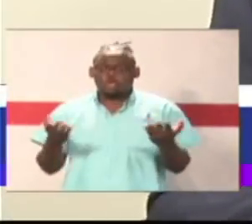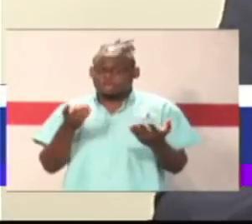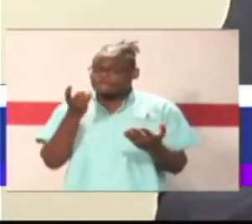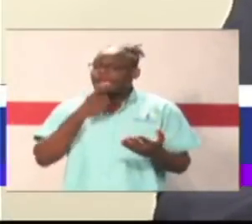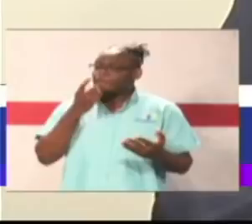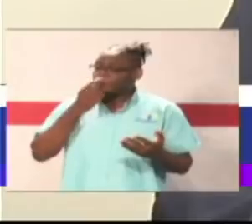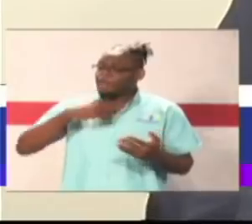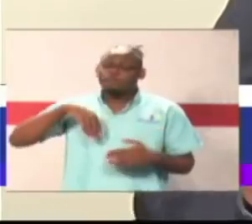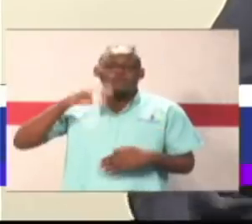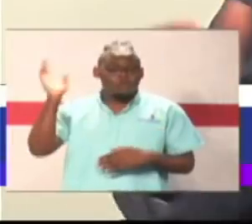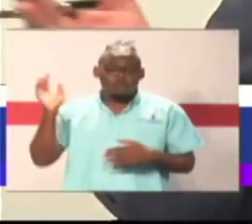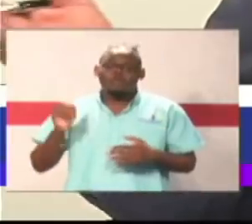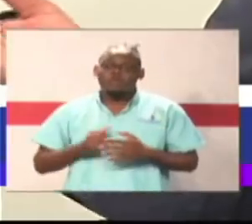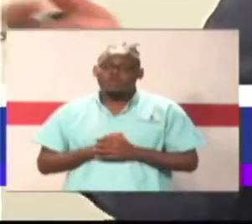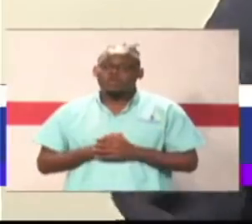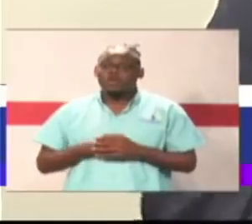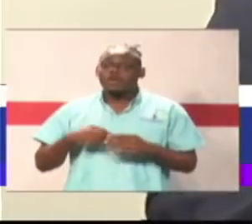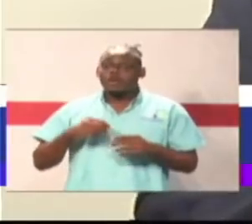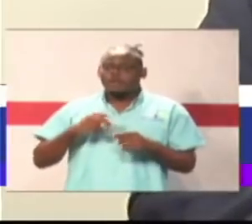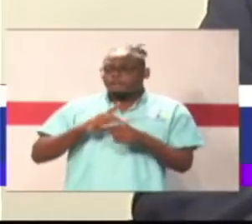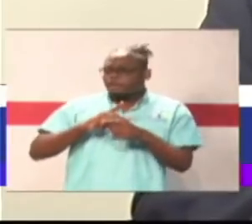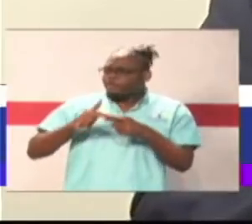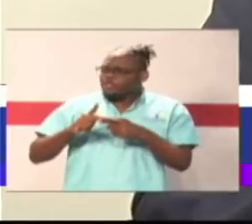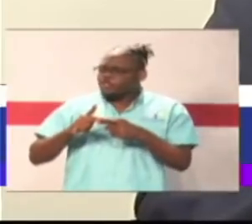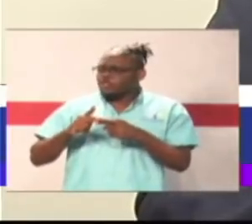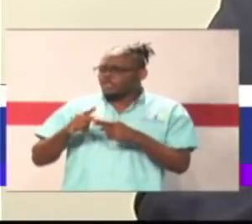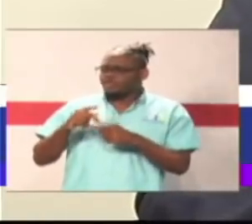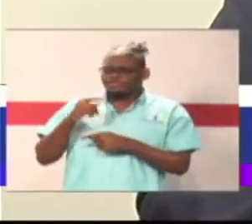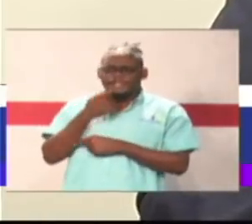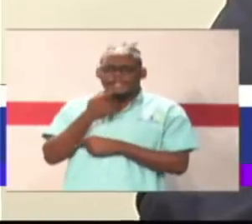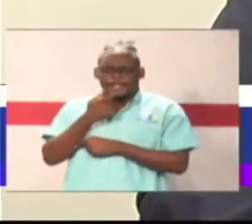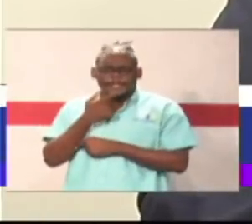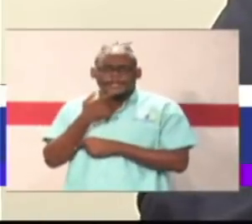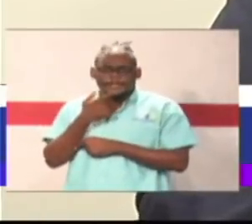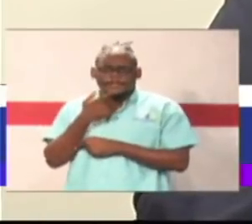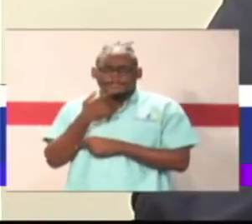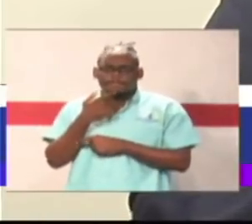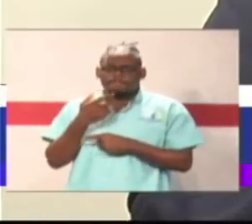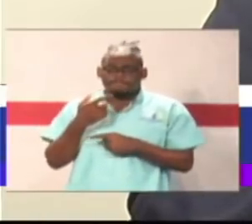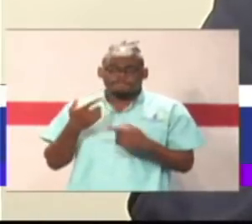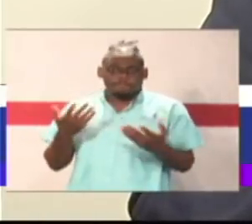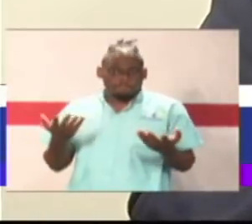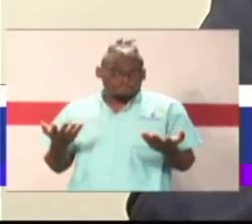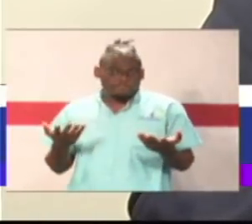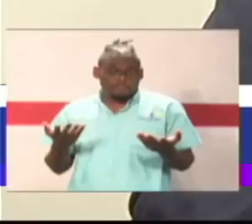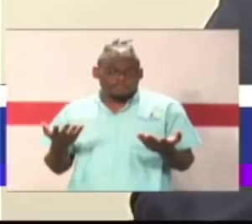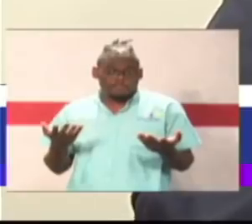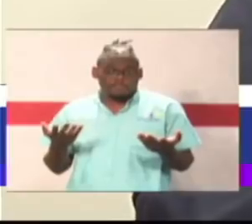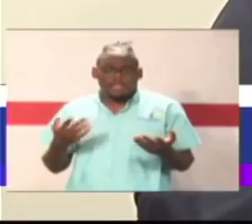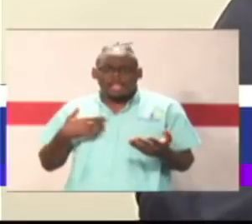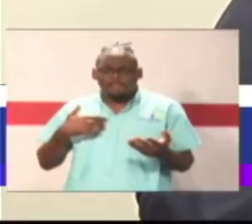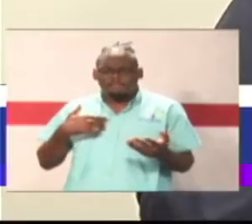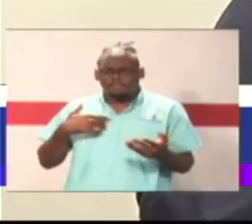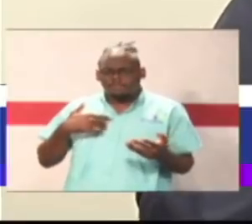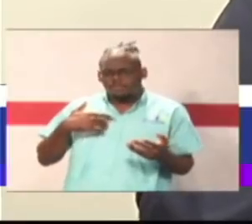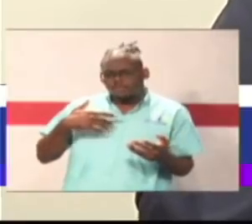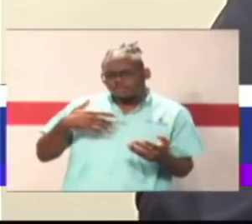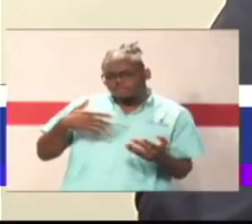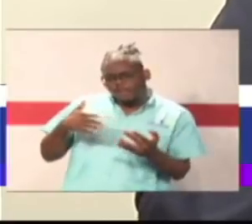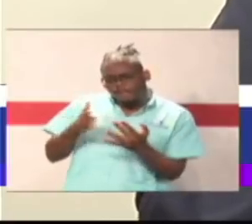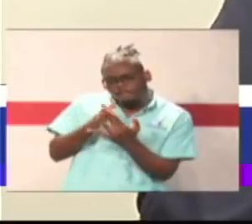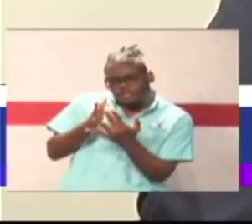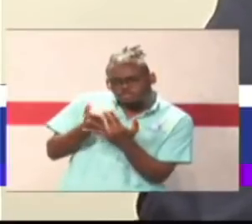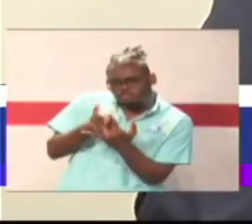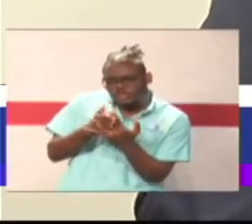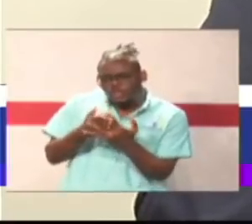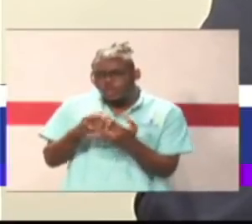Ash to the president of Diabetes Association, the estimate is between 182,000